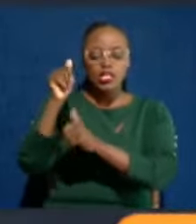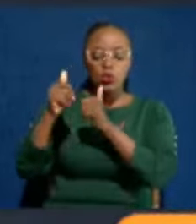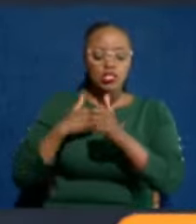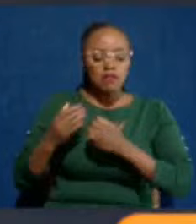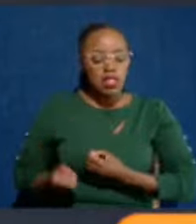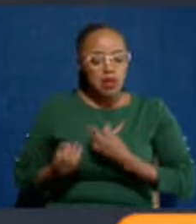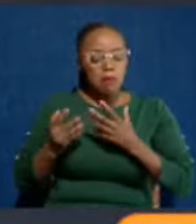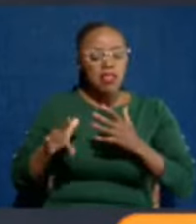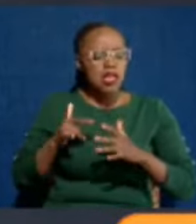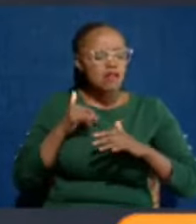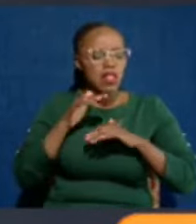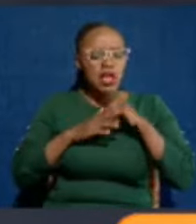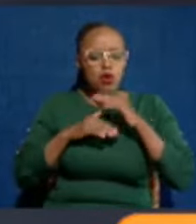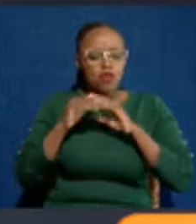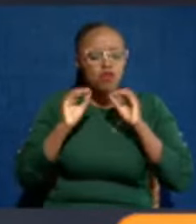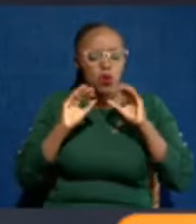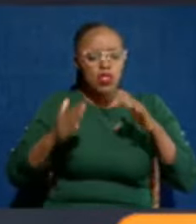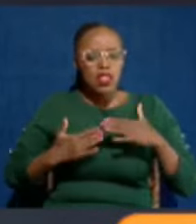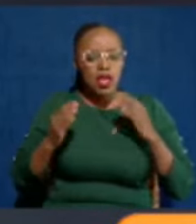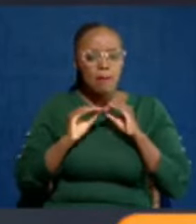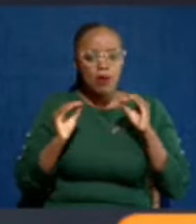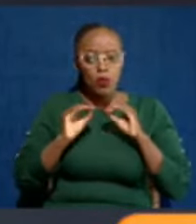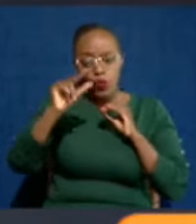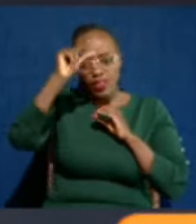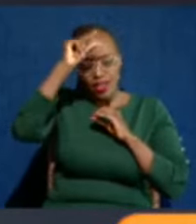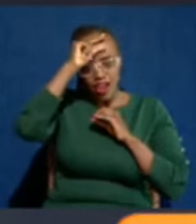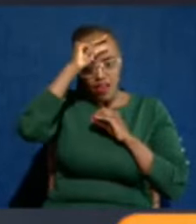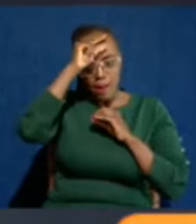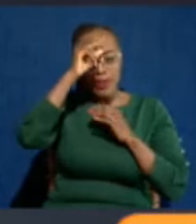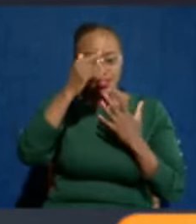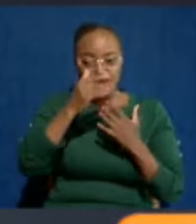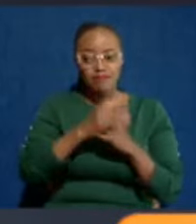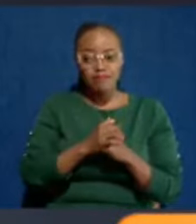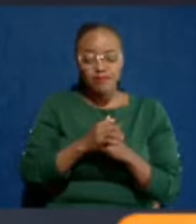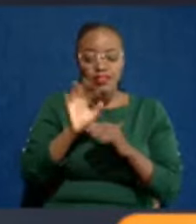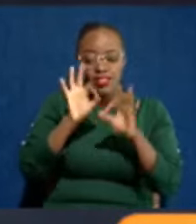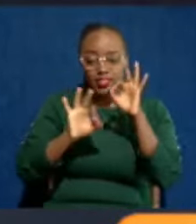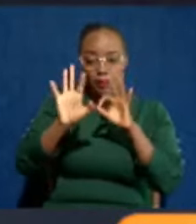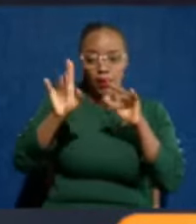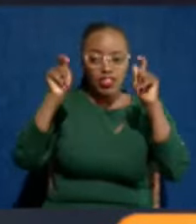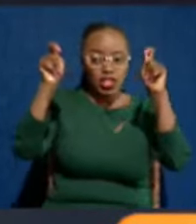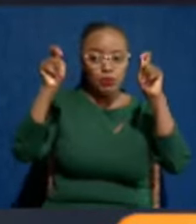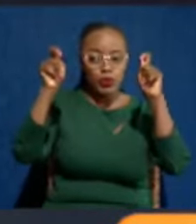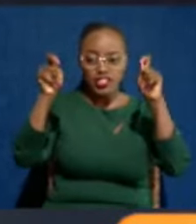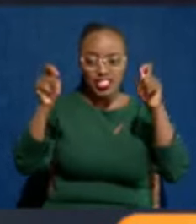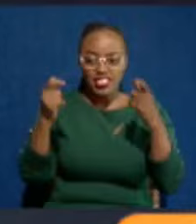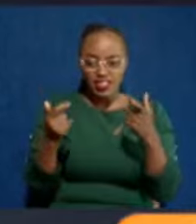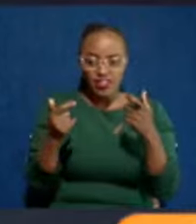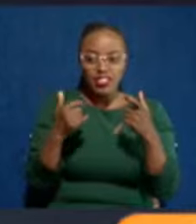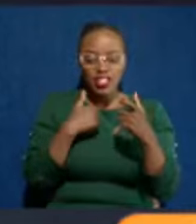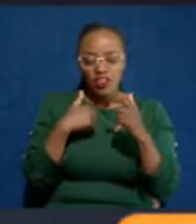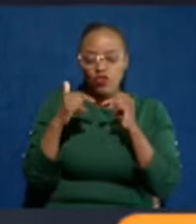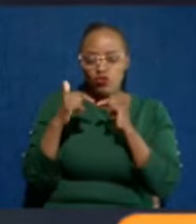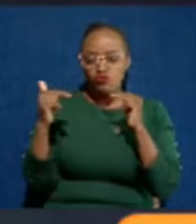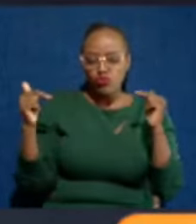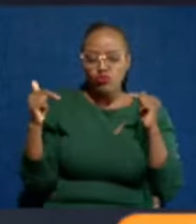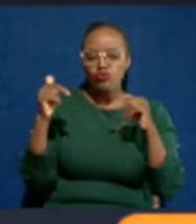expressing their displeasure with government. And they have styled their protests as pro-good